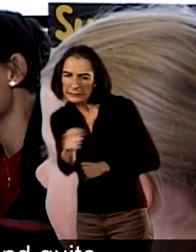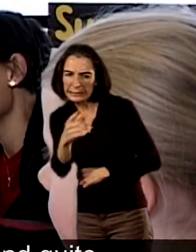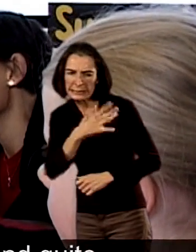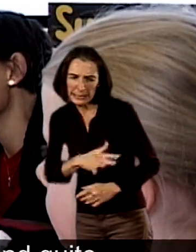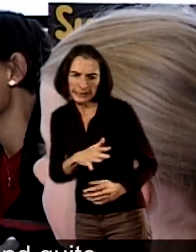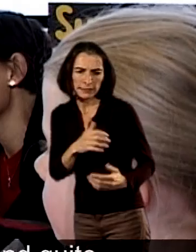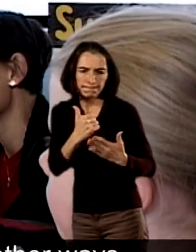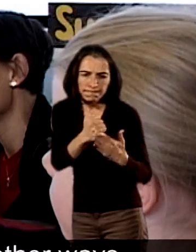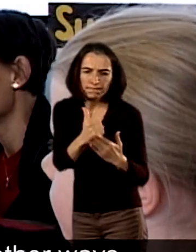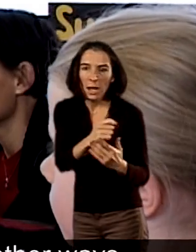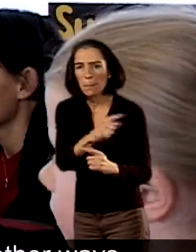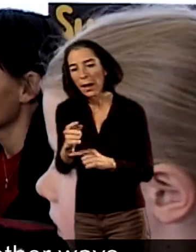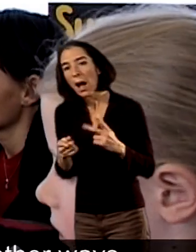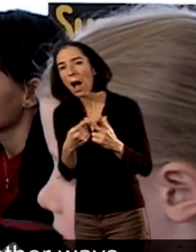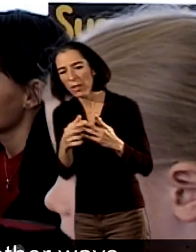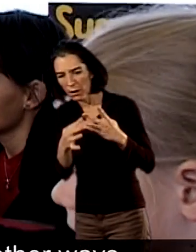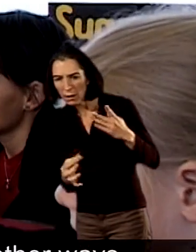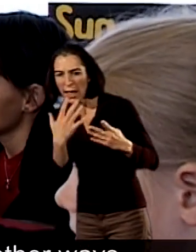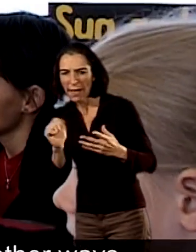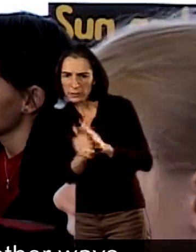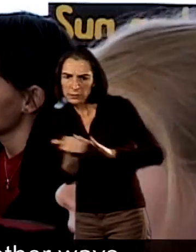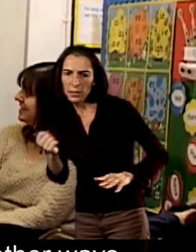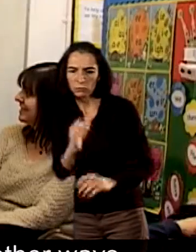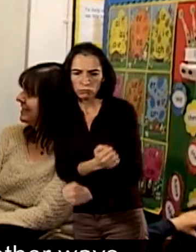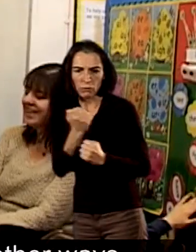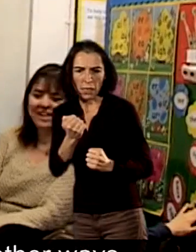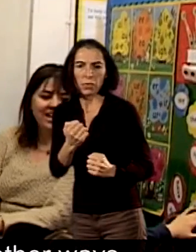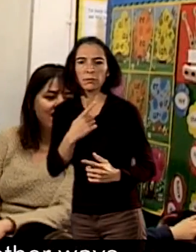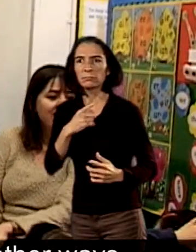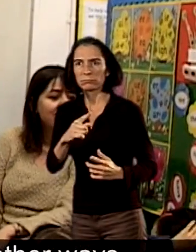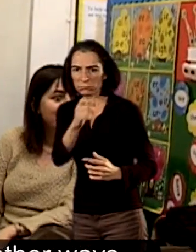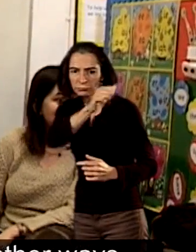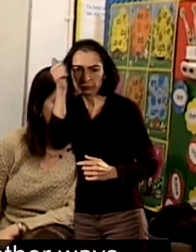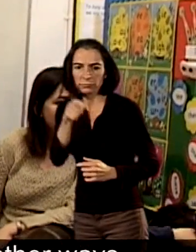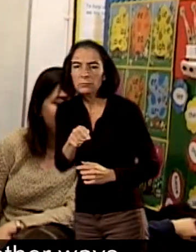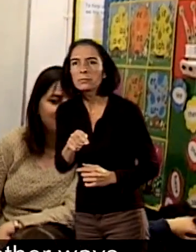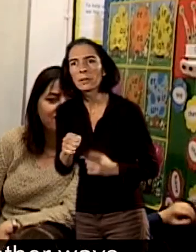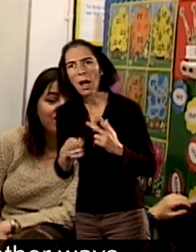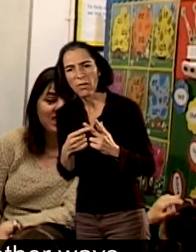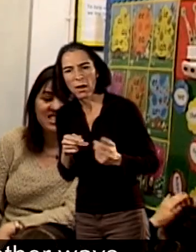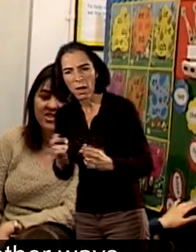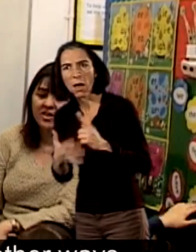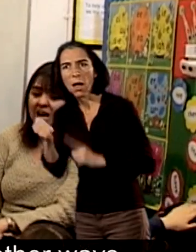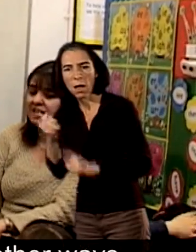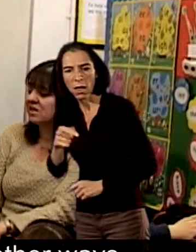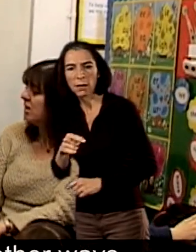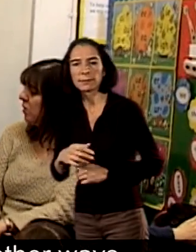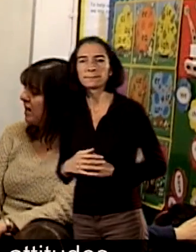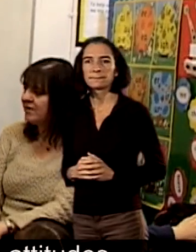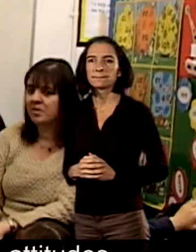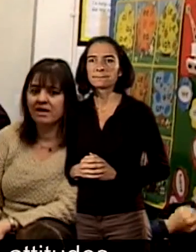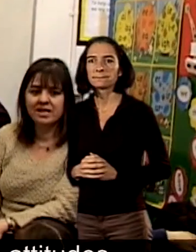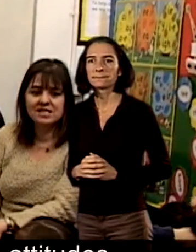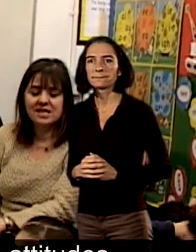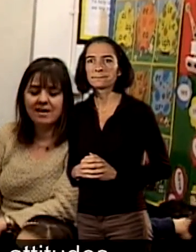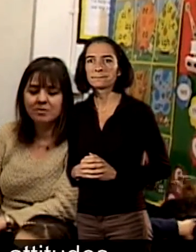way, but they have all sorts of strengths and talents in other ways. The other thing that I think is very important in